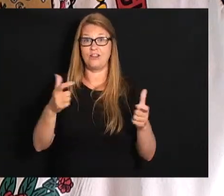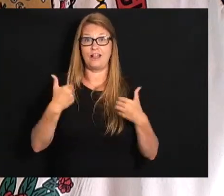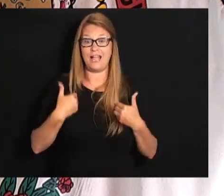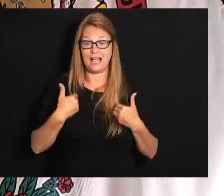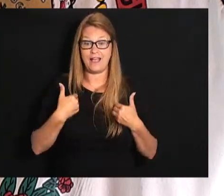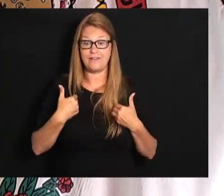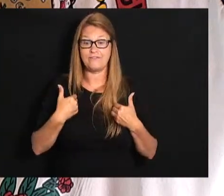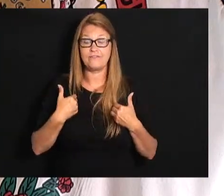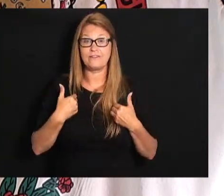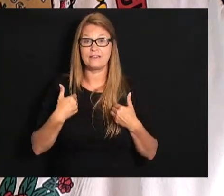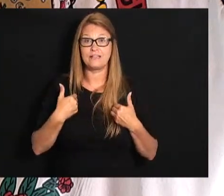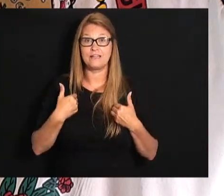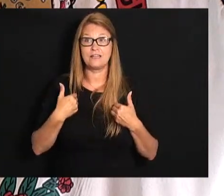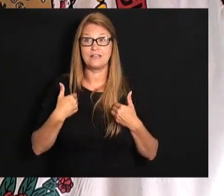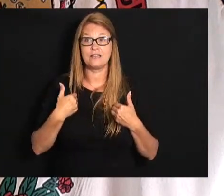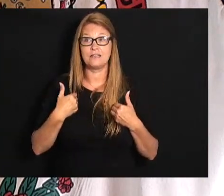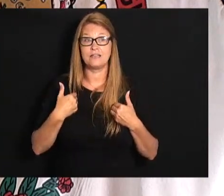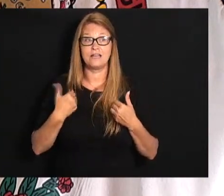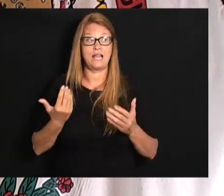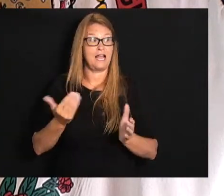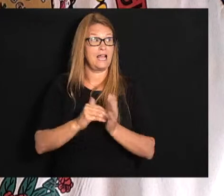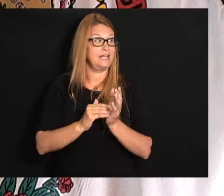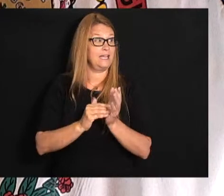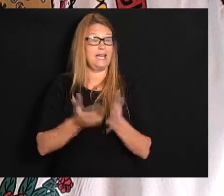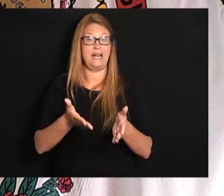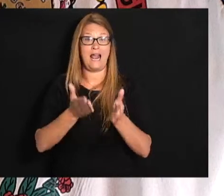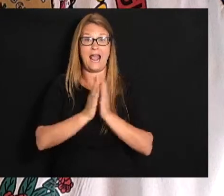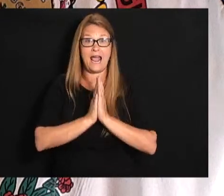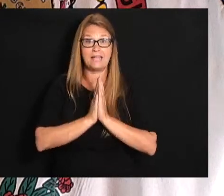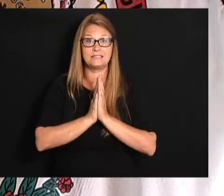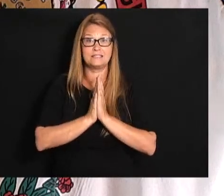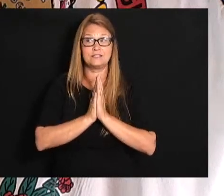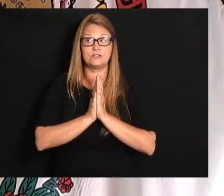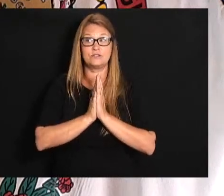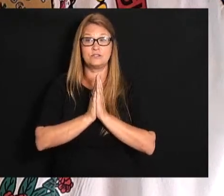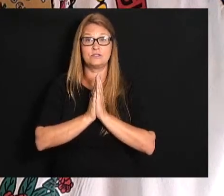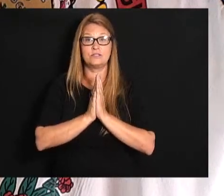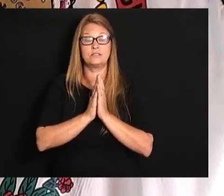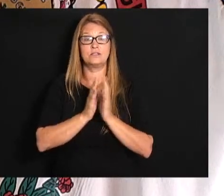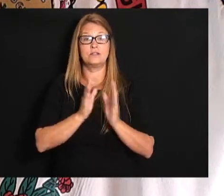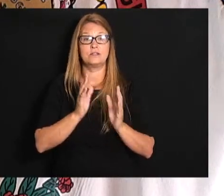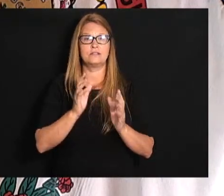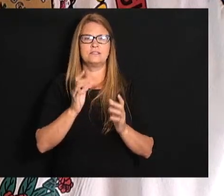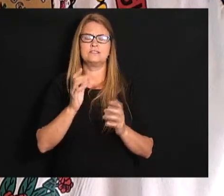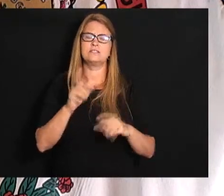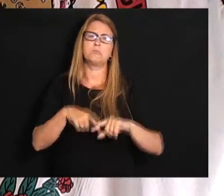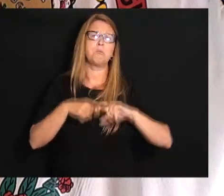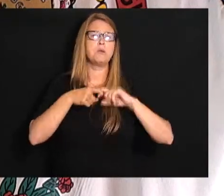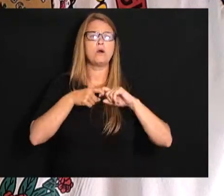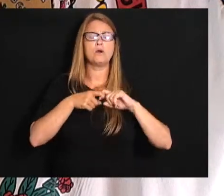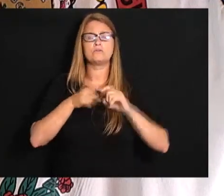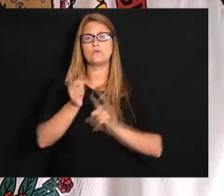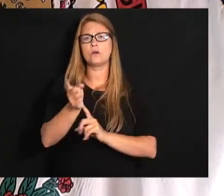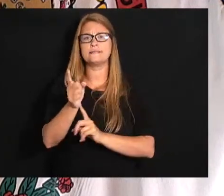made. I again ask you, please, at least pause just a second,